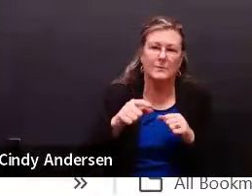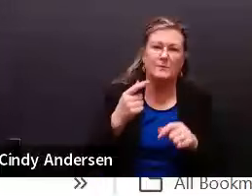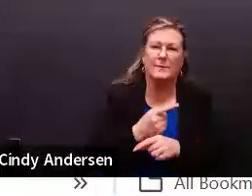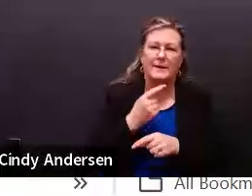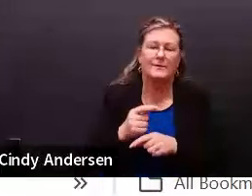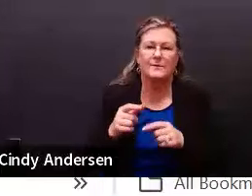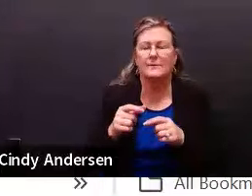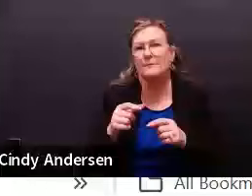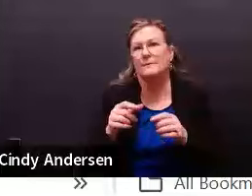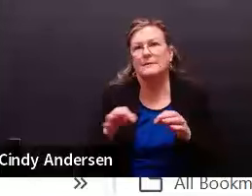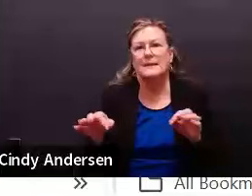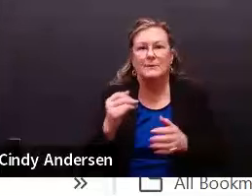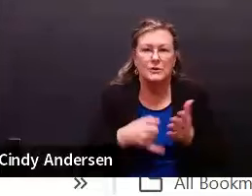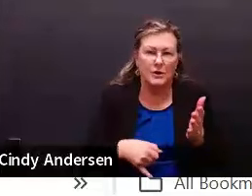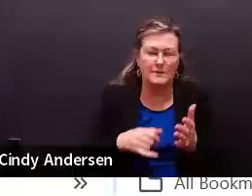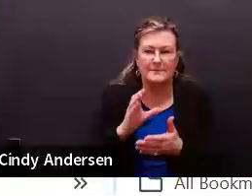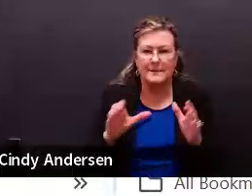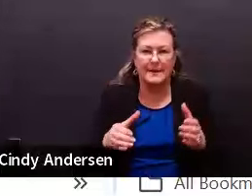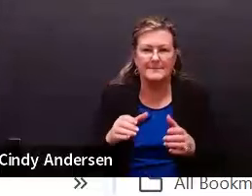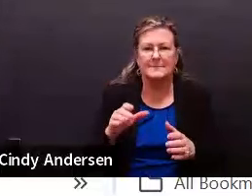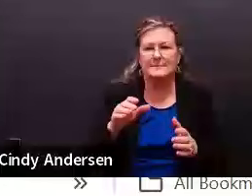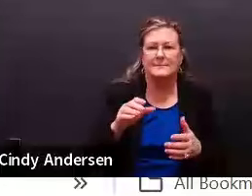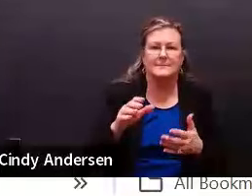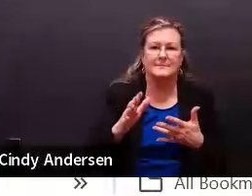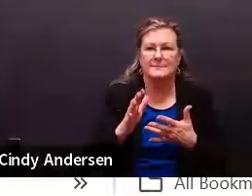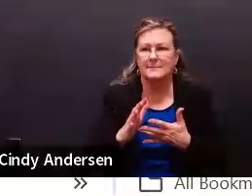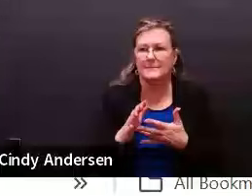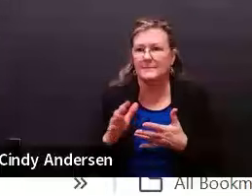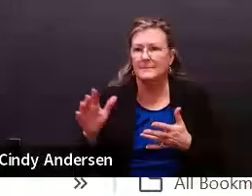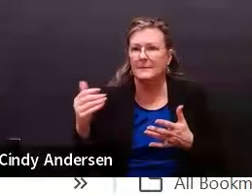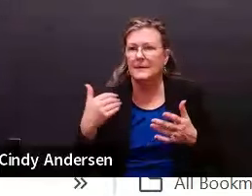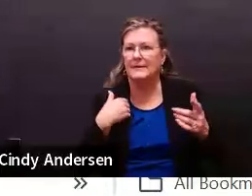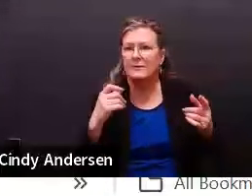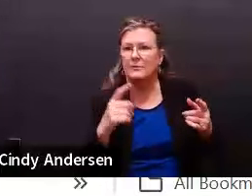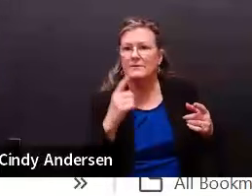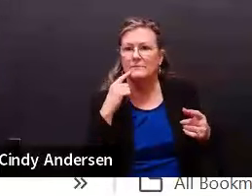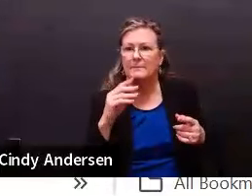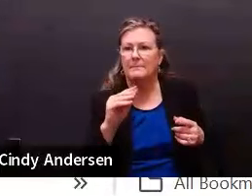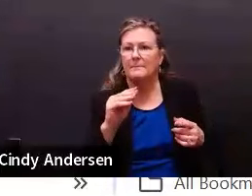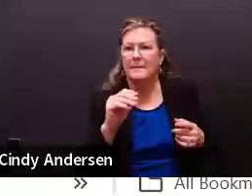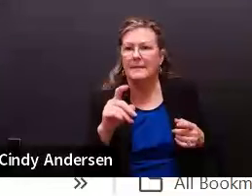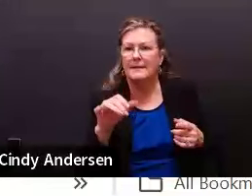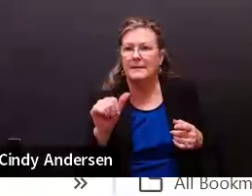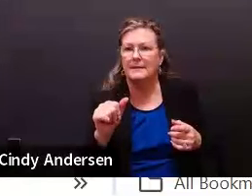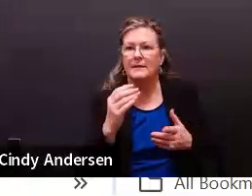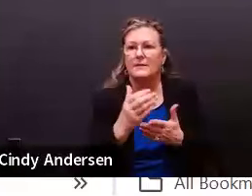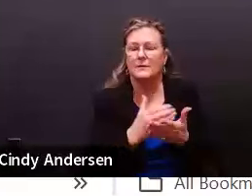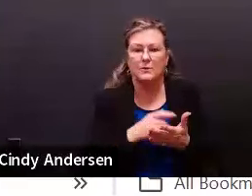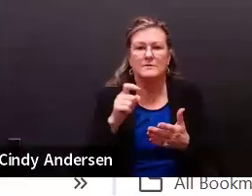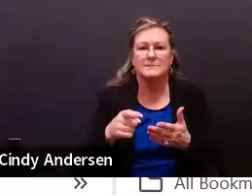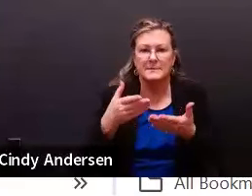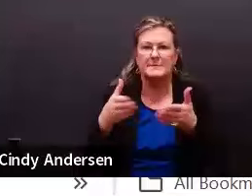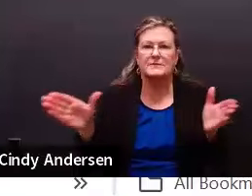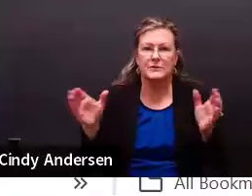arts? Well, and on ninth that, grade, too, for Lavinia, example, there's a right? question from Melanie. Okay. Do the courses have to be in the gen ed